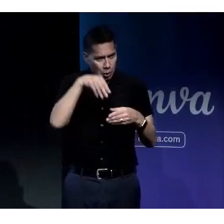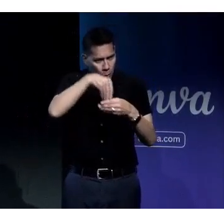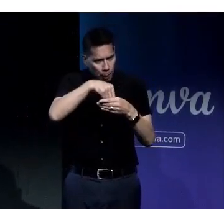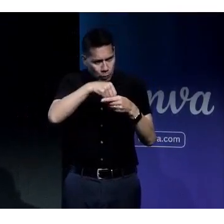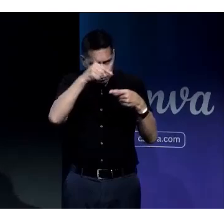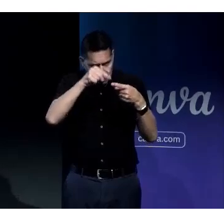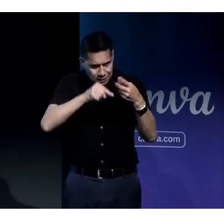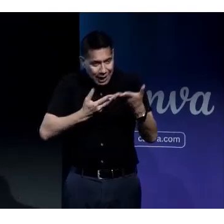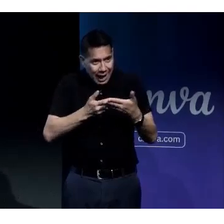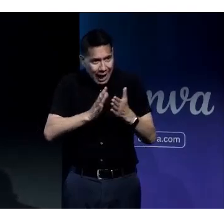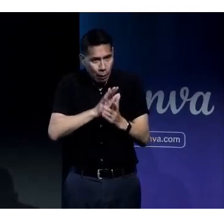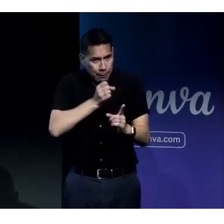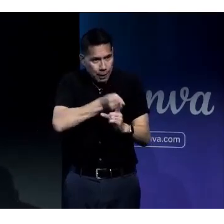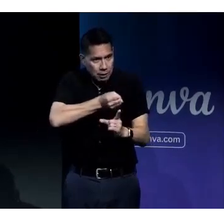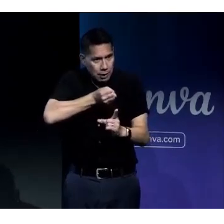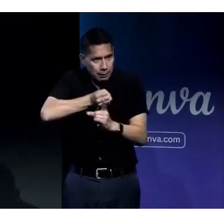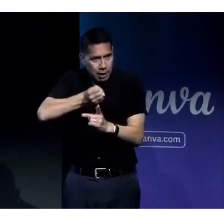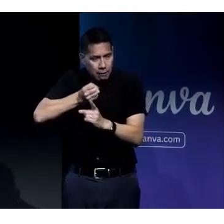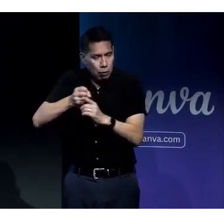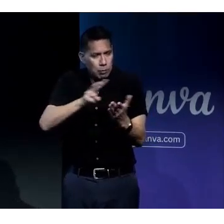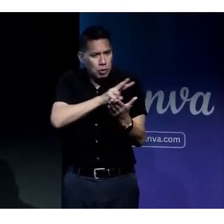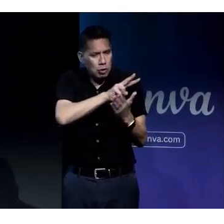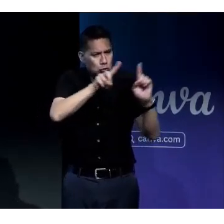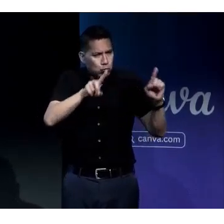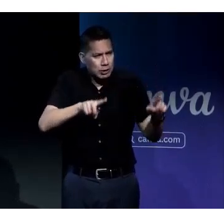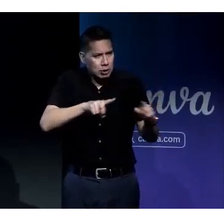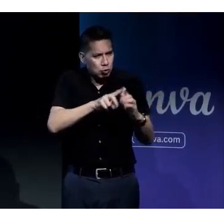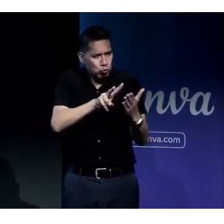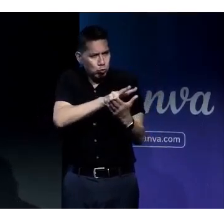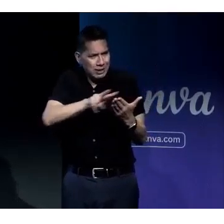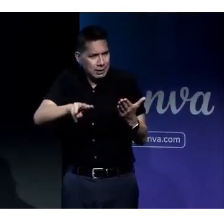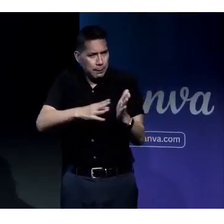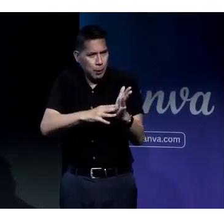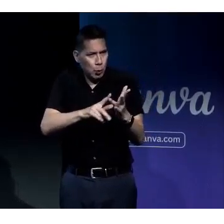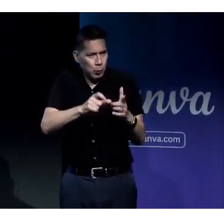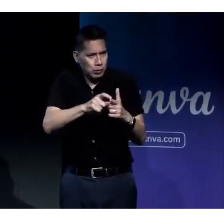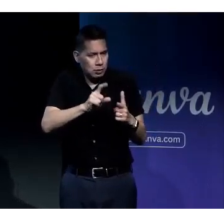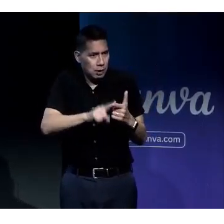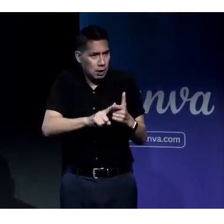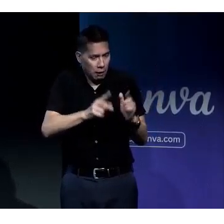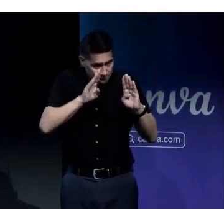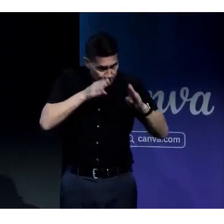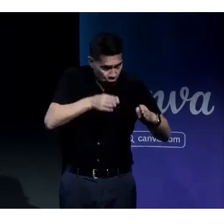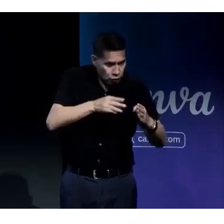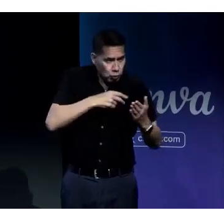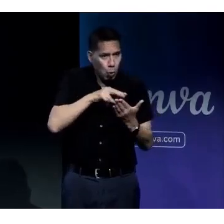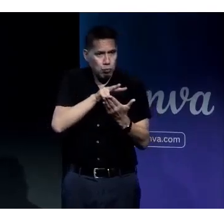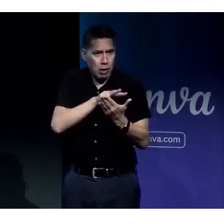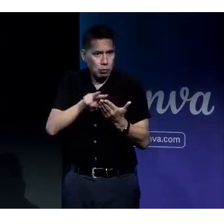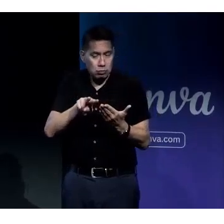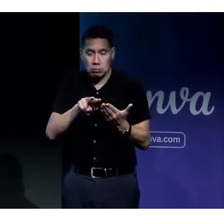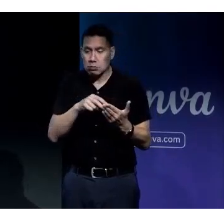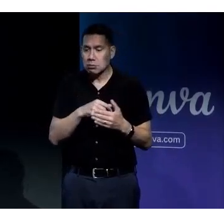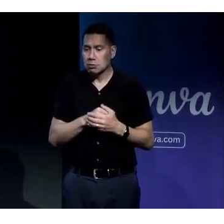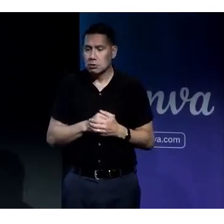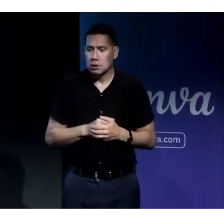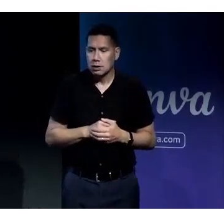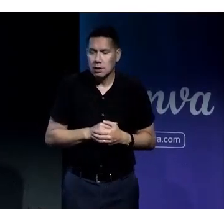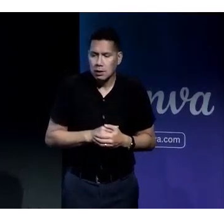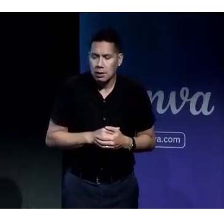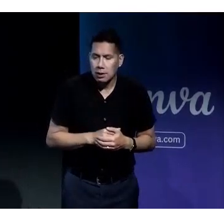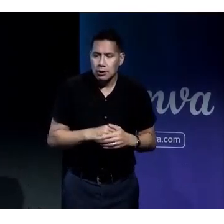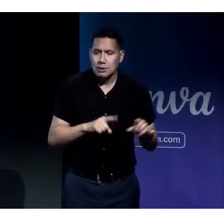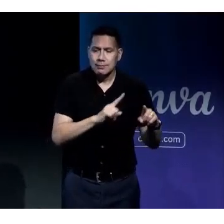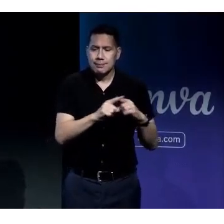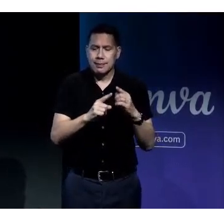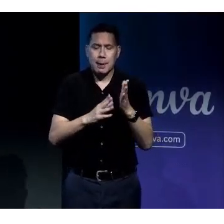impacted by those screen reader modes. So focus and browse mode. Adding an ARIA lab to a wrapper div around a menu